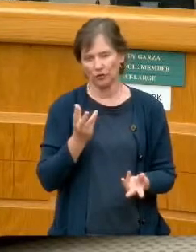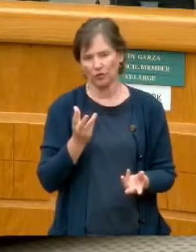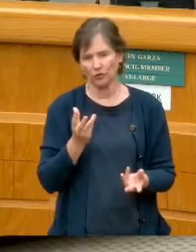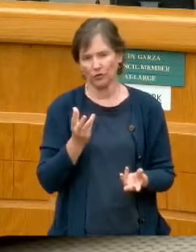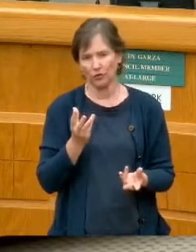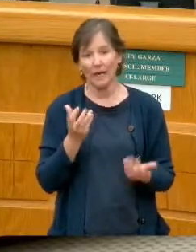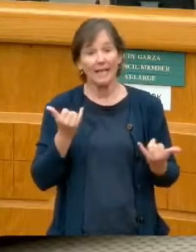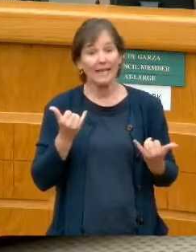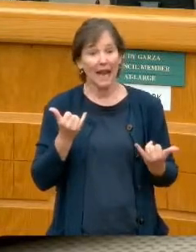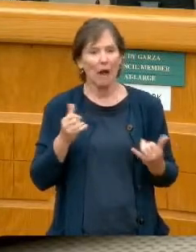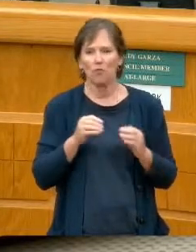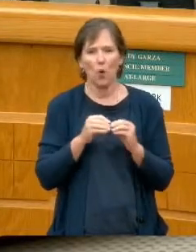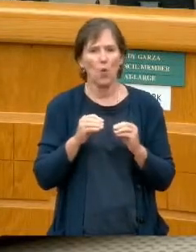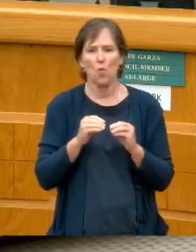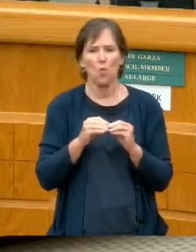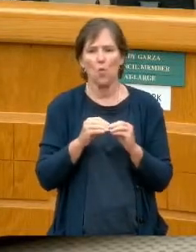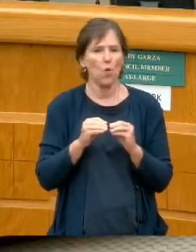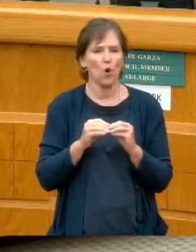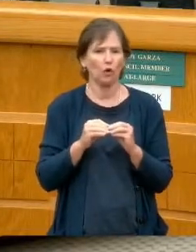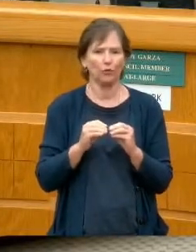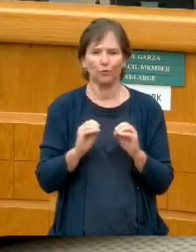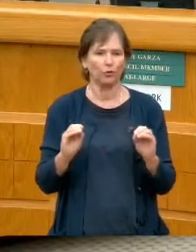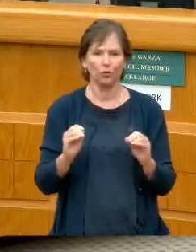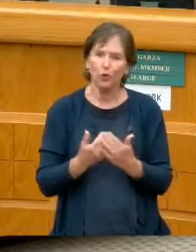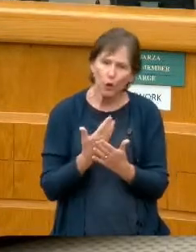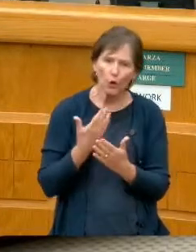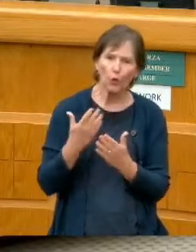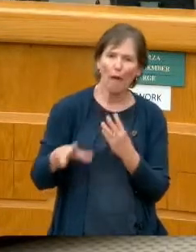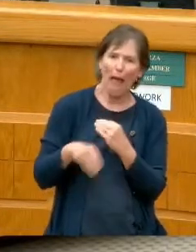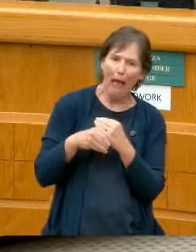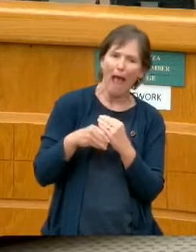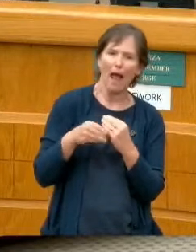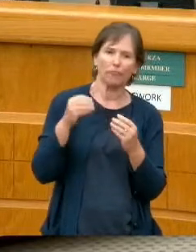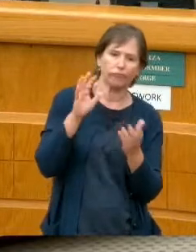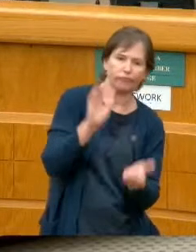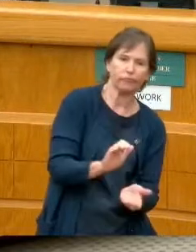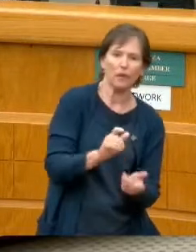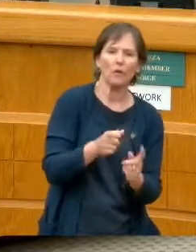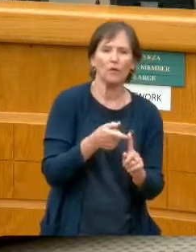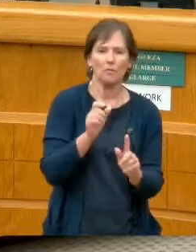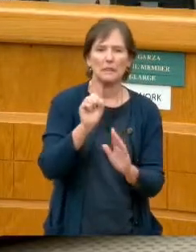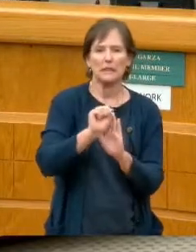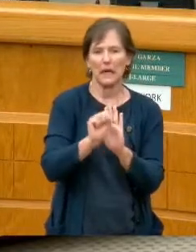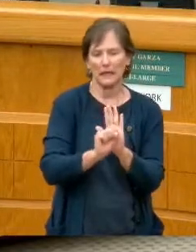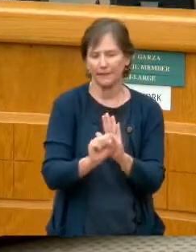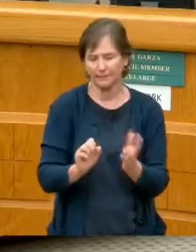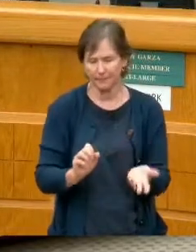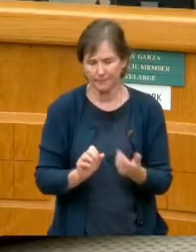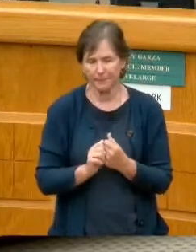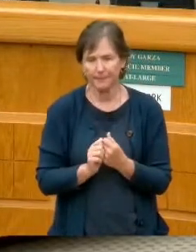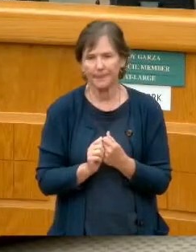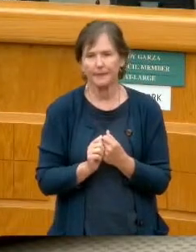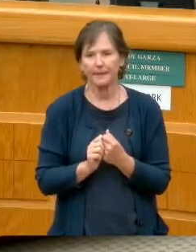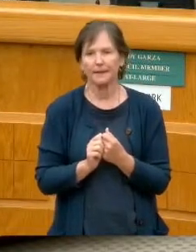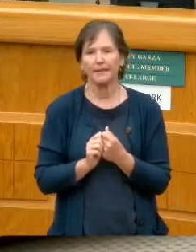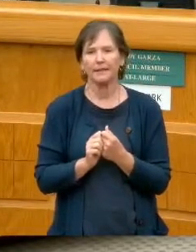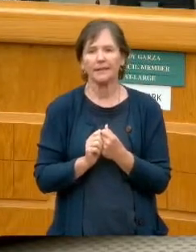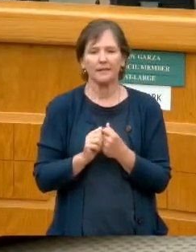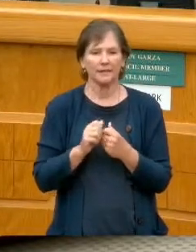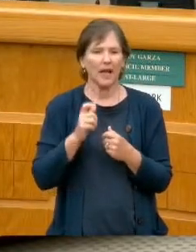state. So just the 21 from our health district for today. So you can see the same 2-week trend